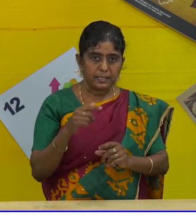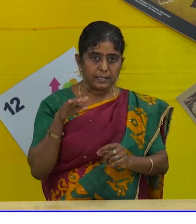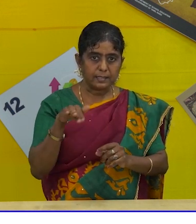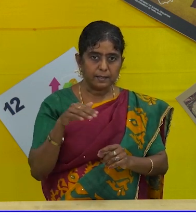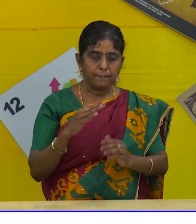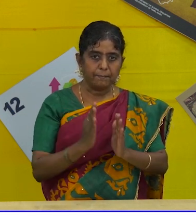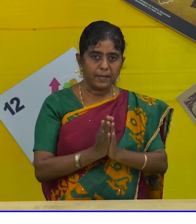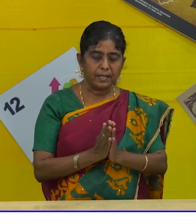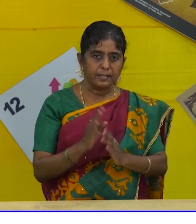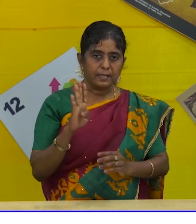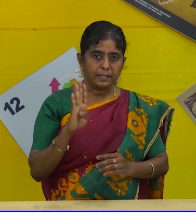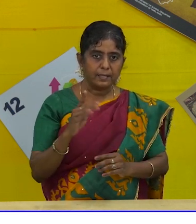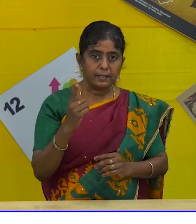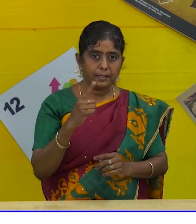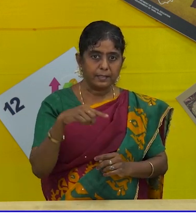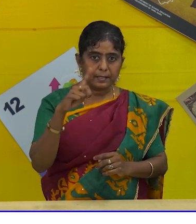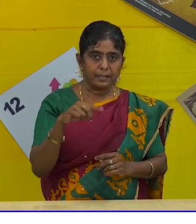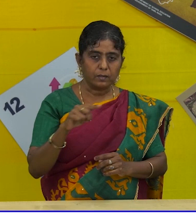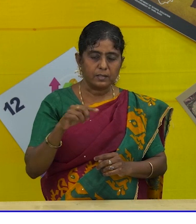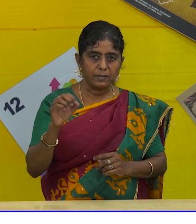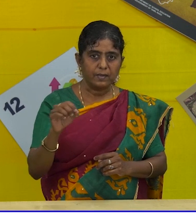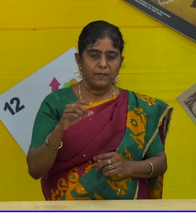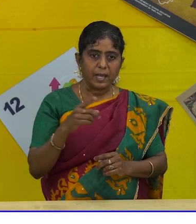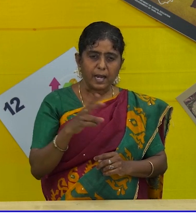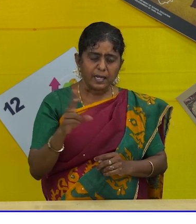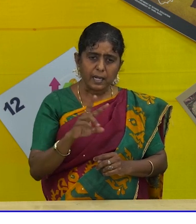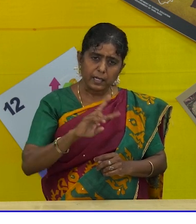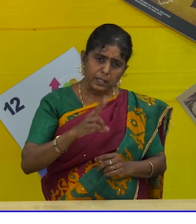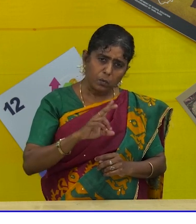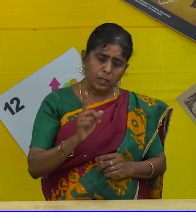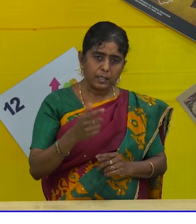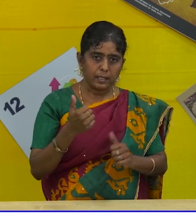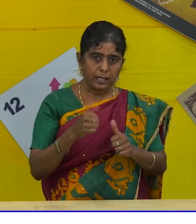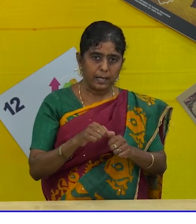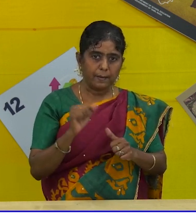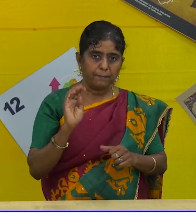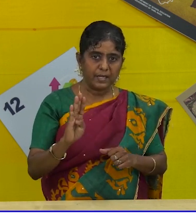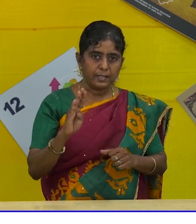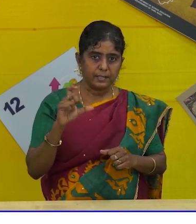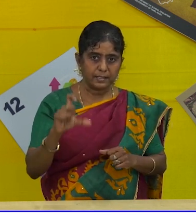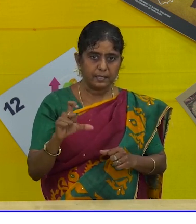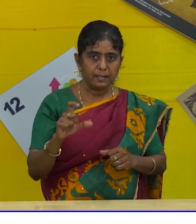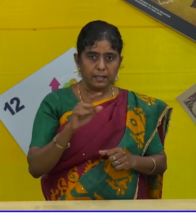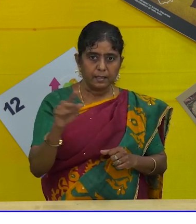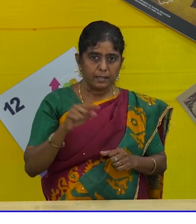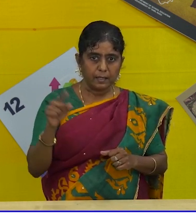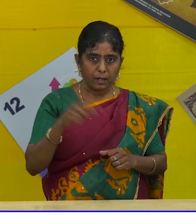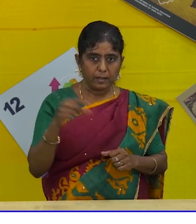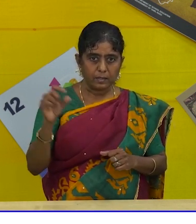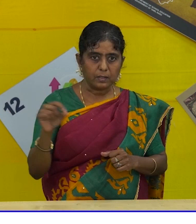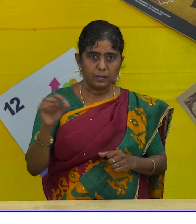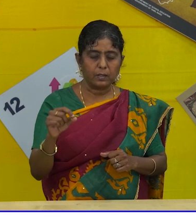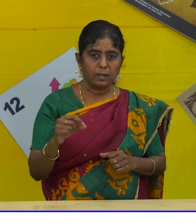cz plus d equal to 0, where at least any one of a, b and c is